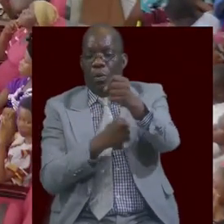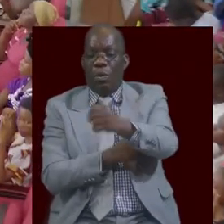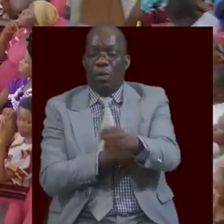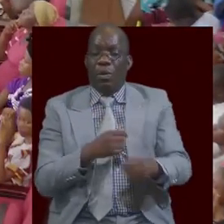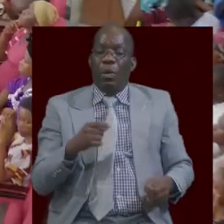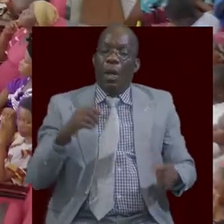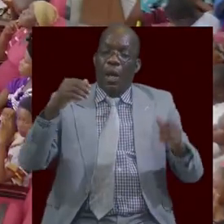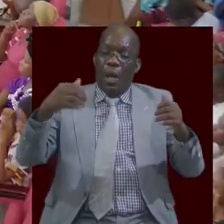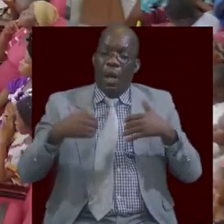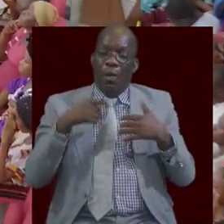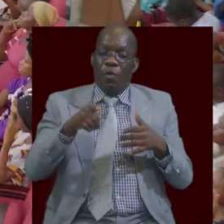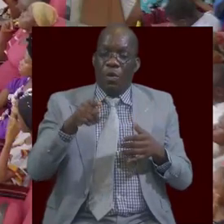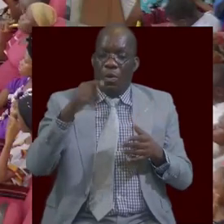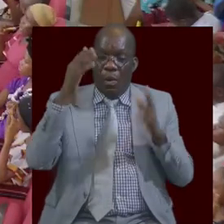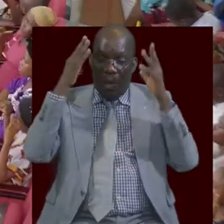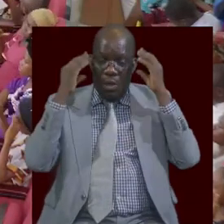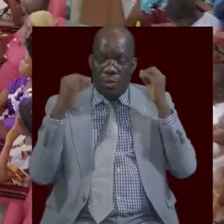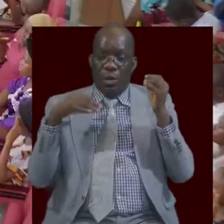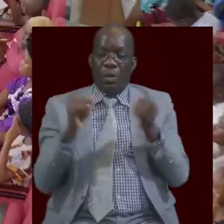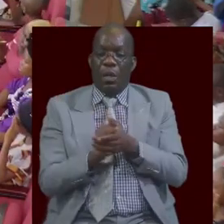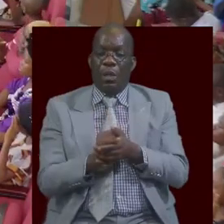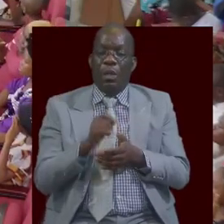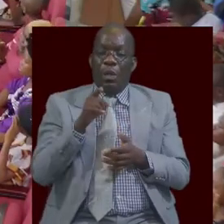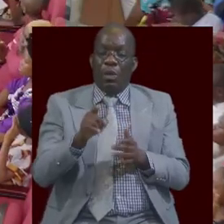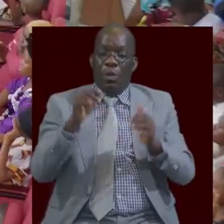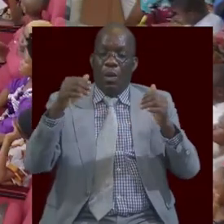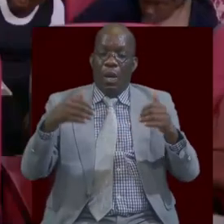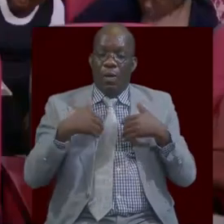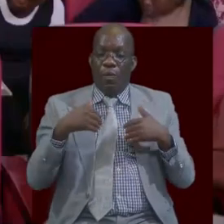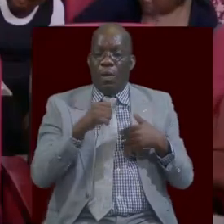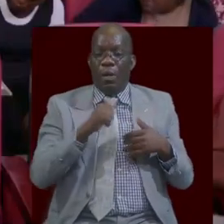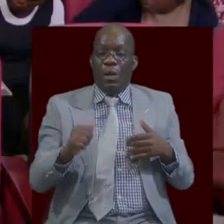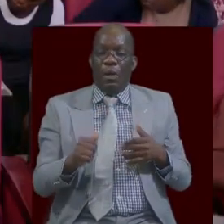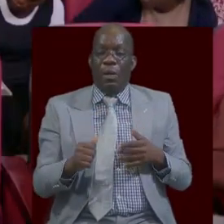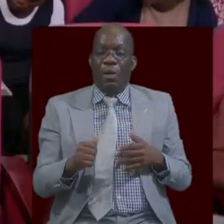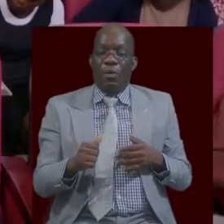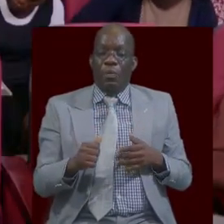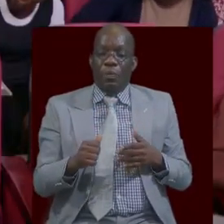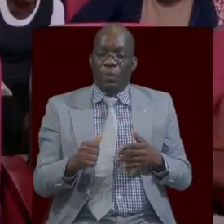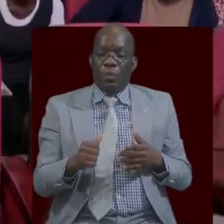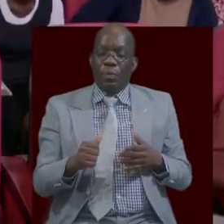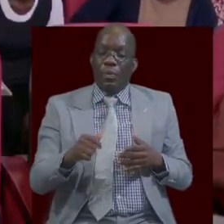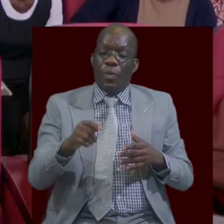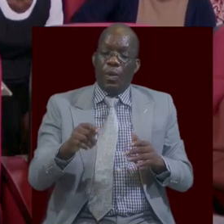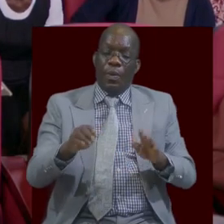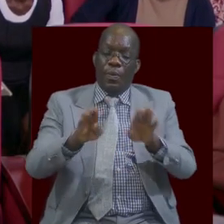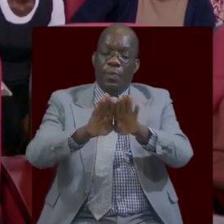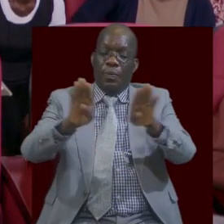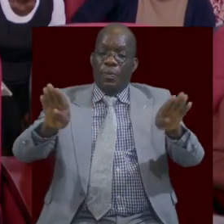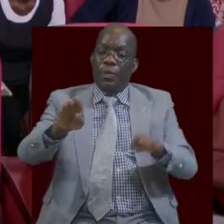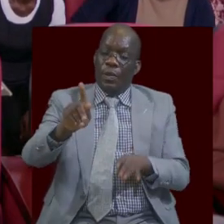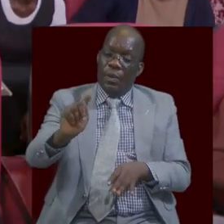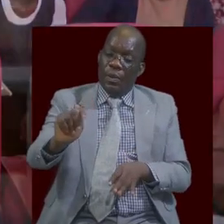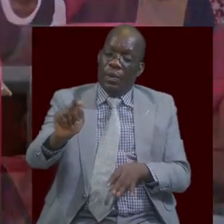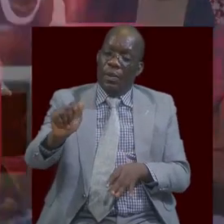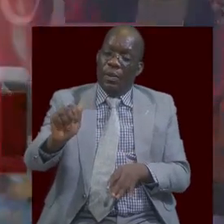experienced that? You have a tablet, and that tablet, you want to